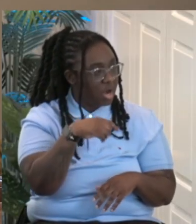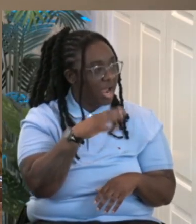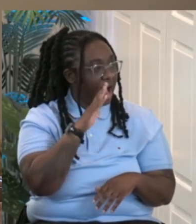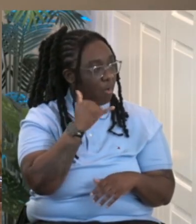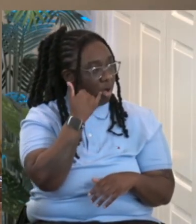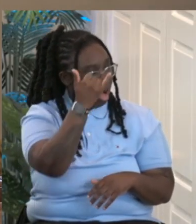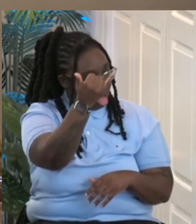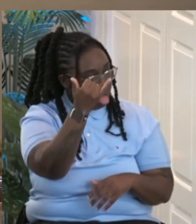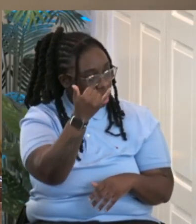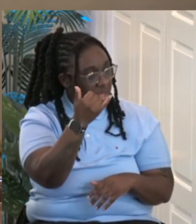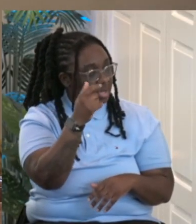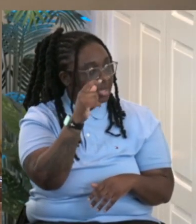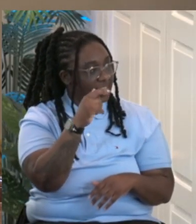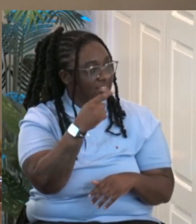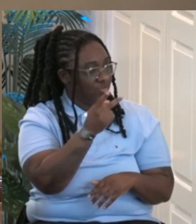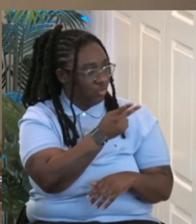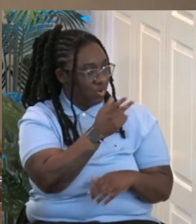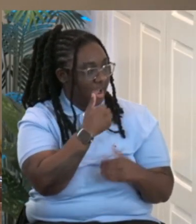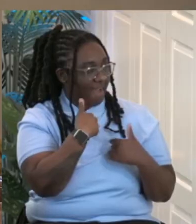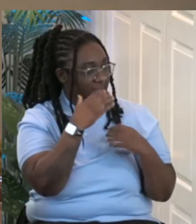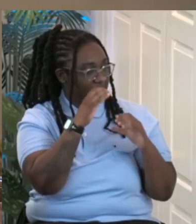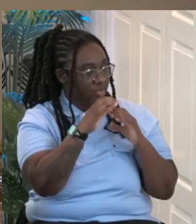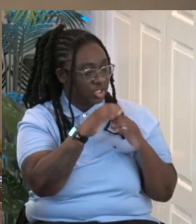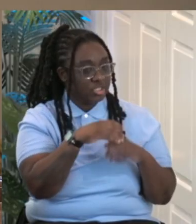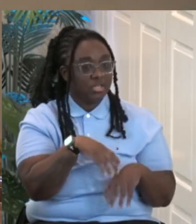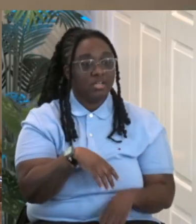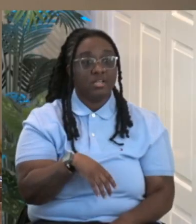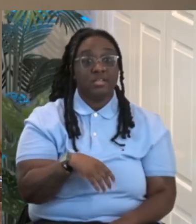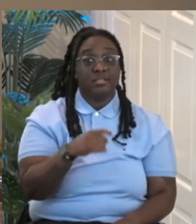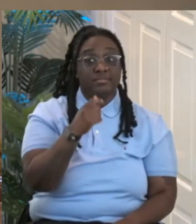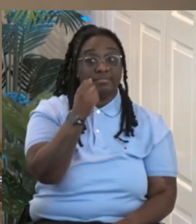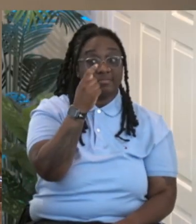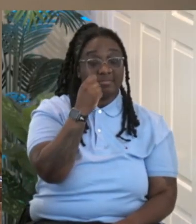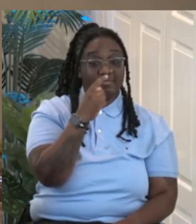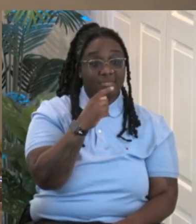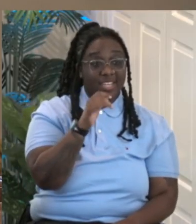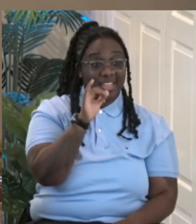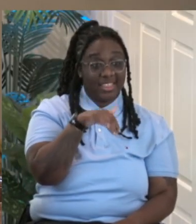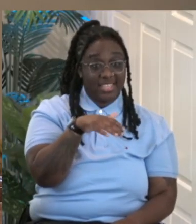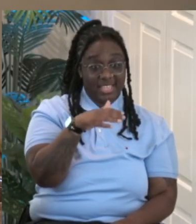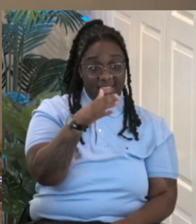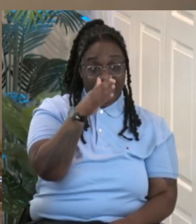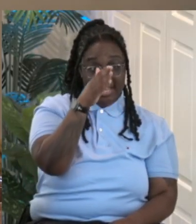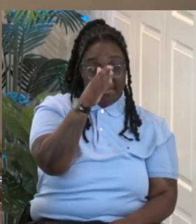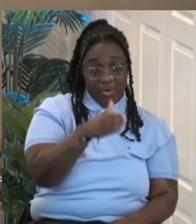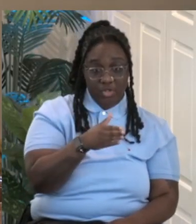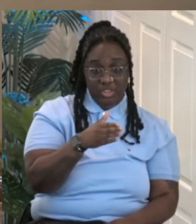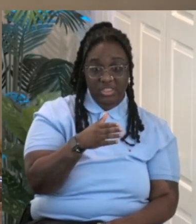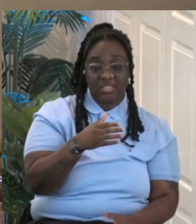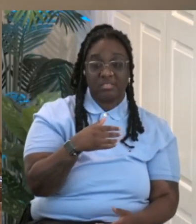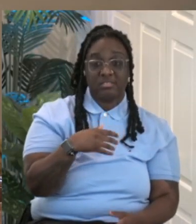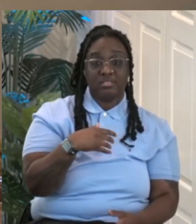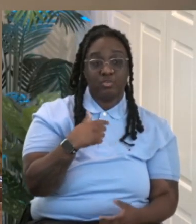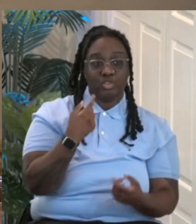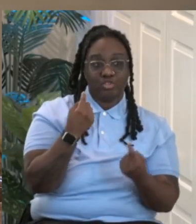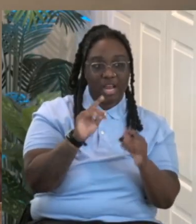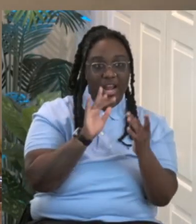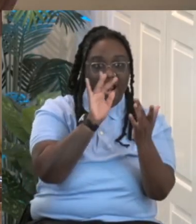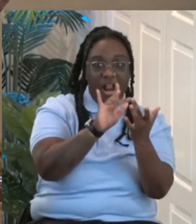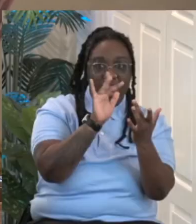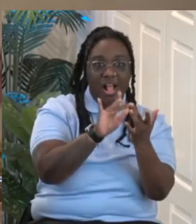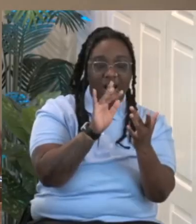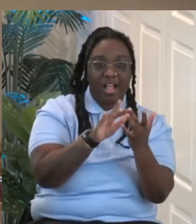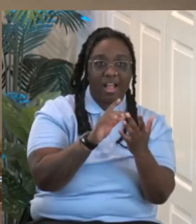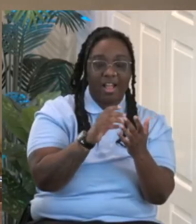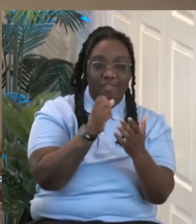we tried to get this guy for weeks. And it turned out that he was on sabbatical in Africa. So I